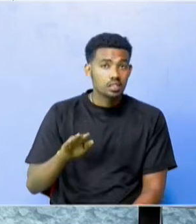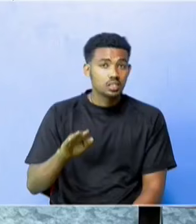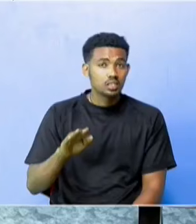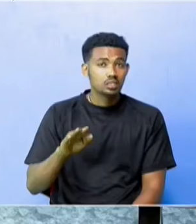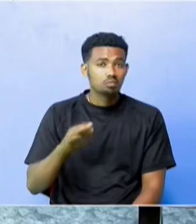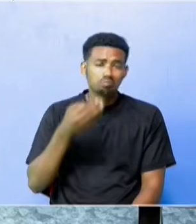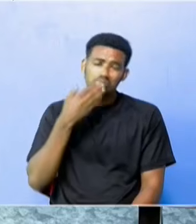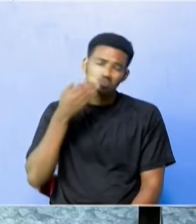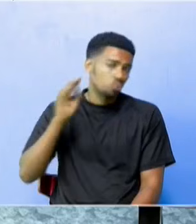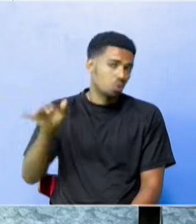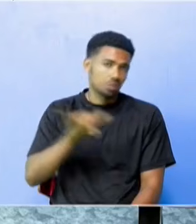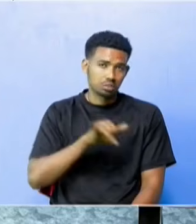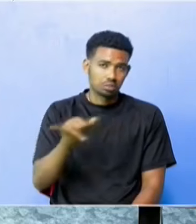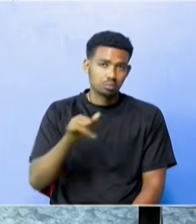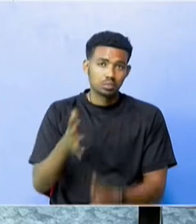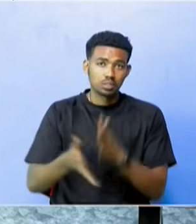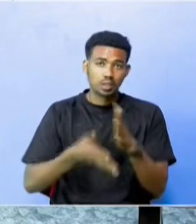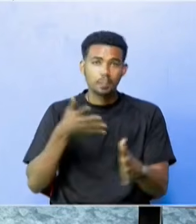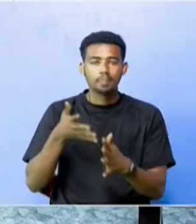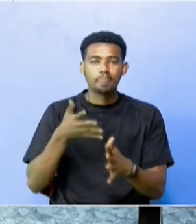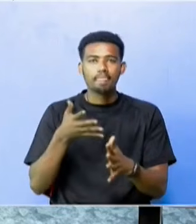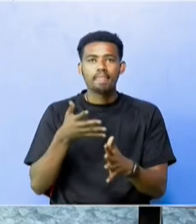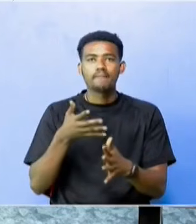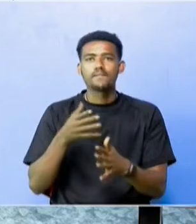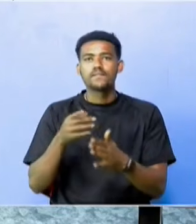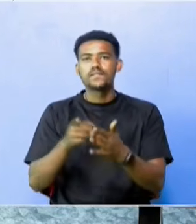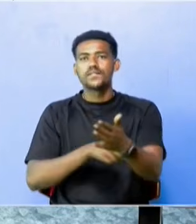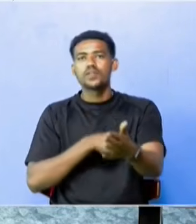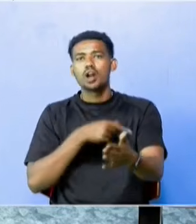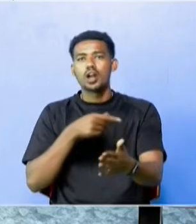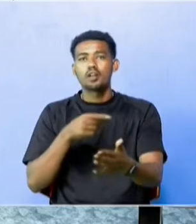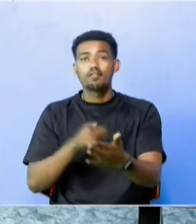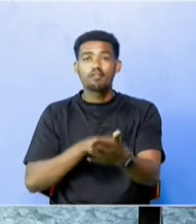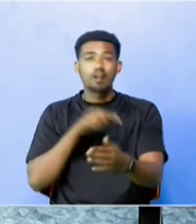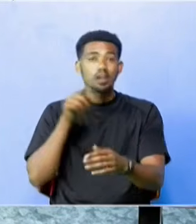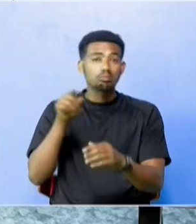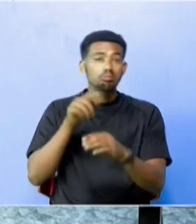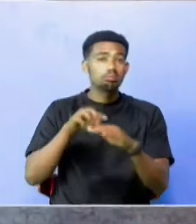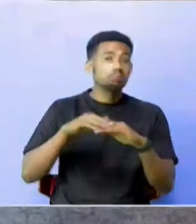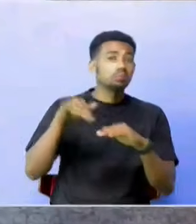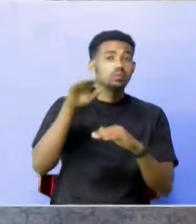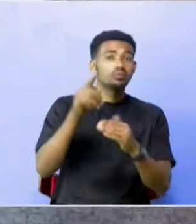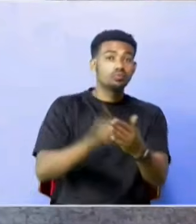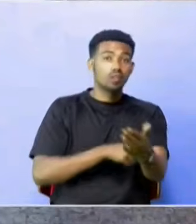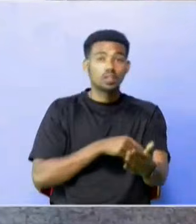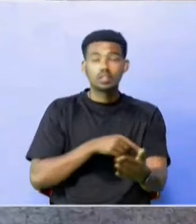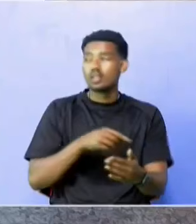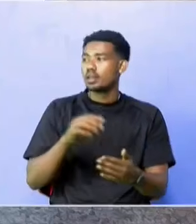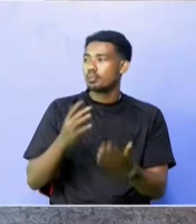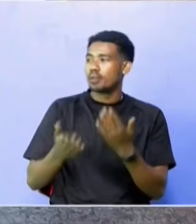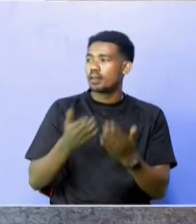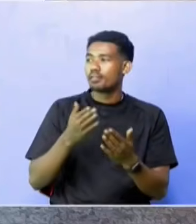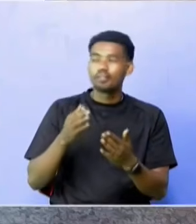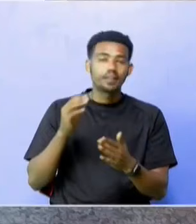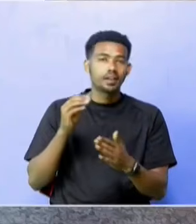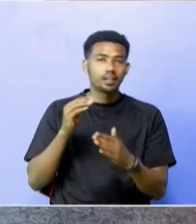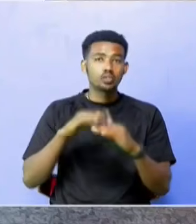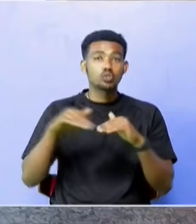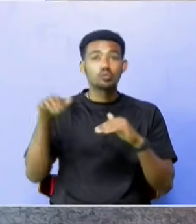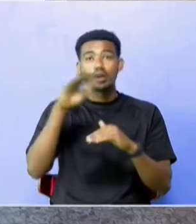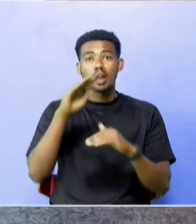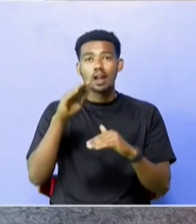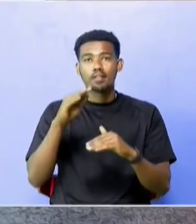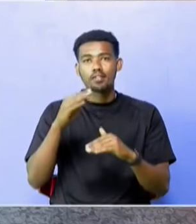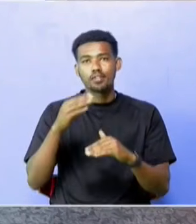worse. Far, farther. You see? And in the case of superlative, for